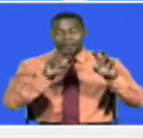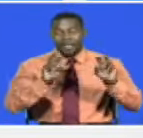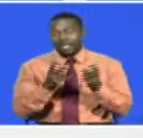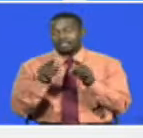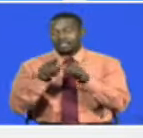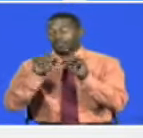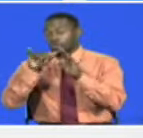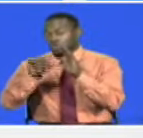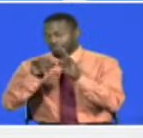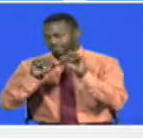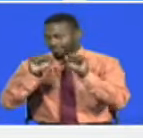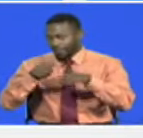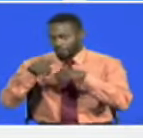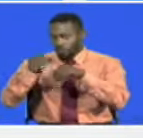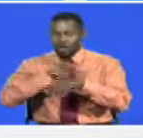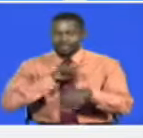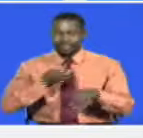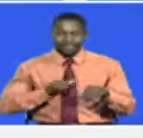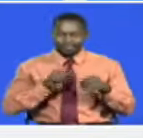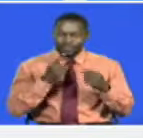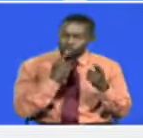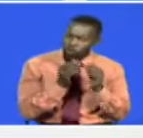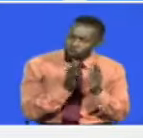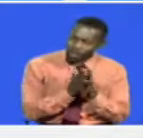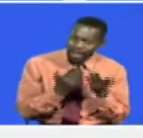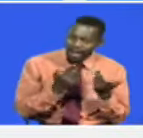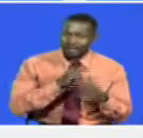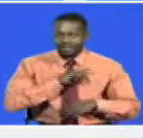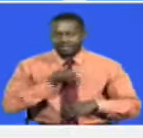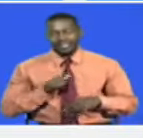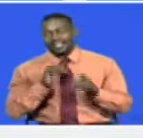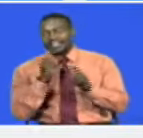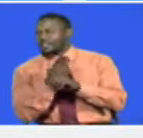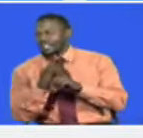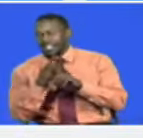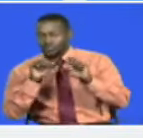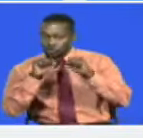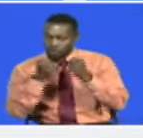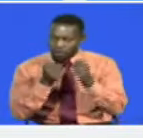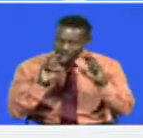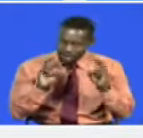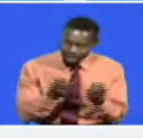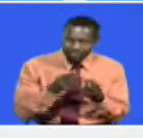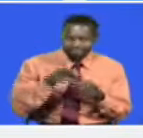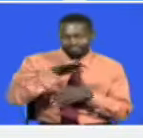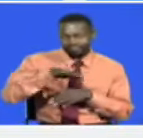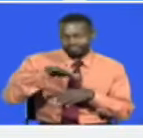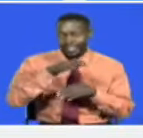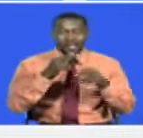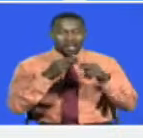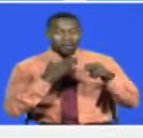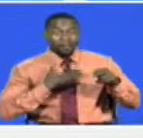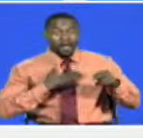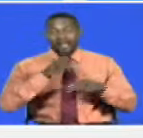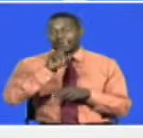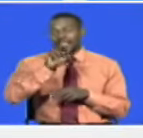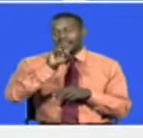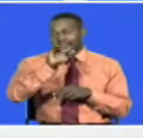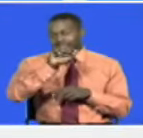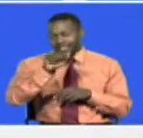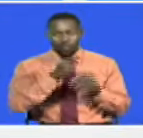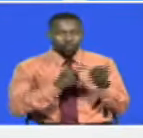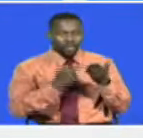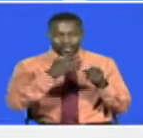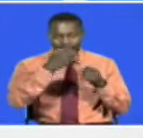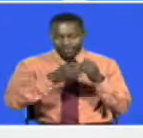YouTube channel as well. Talk to us across our social media platforms, KTN News, KE, at Dennis Aseta, hashtag is Weekend Prime. And now